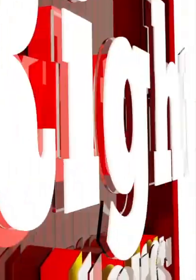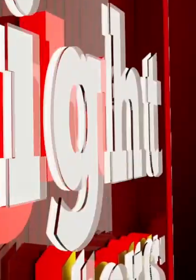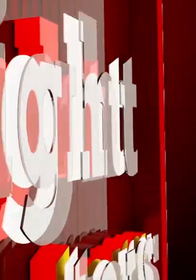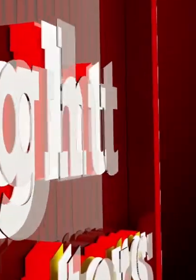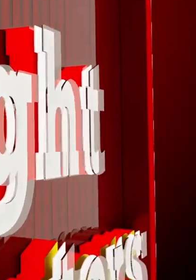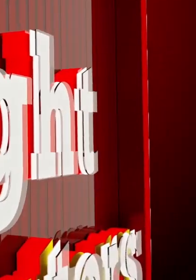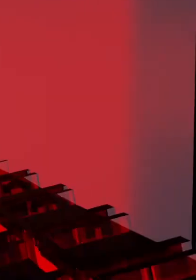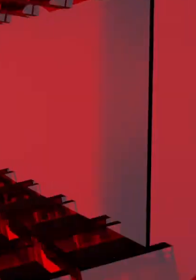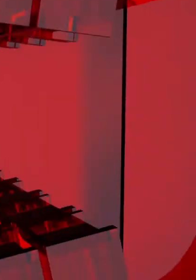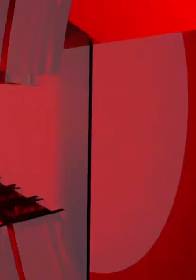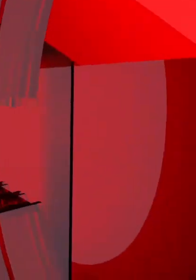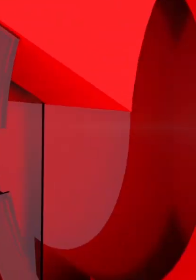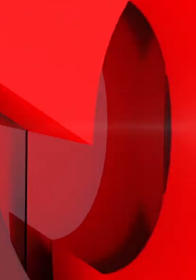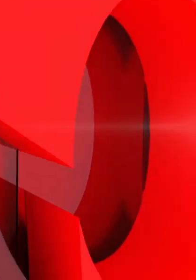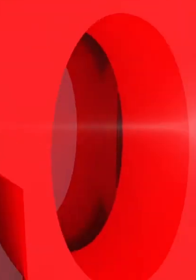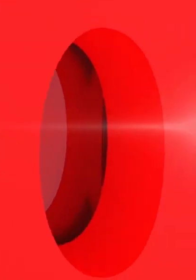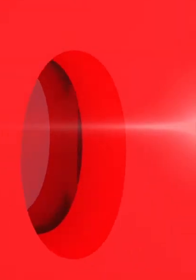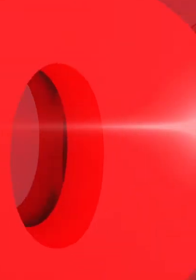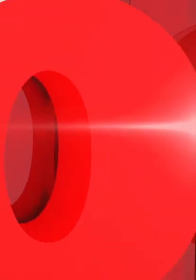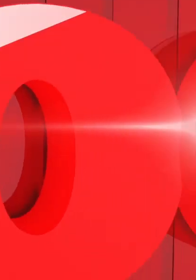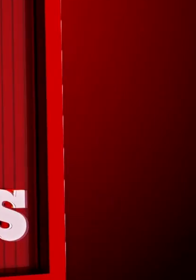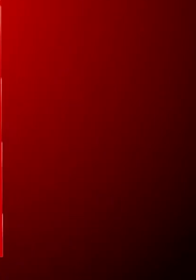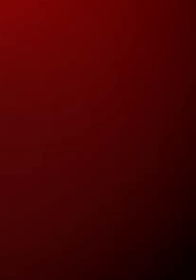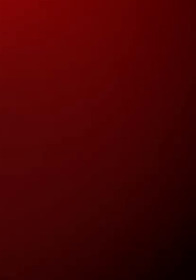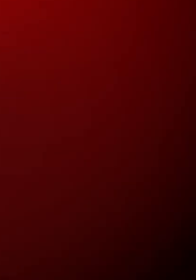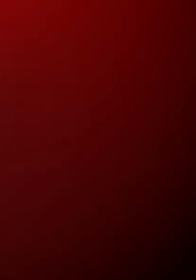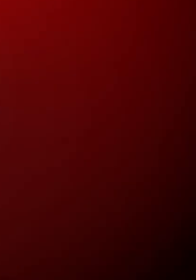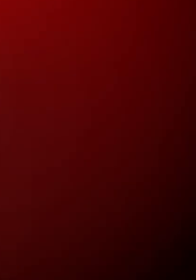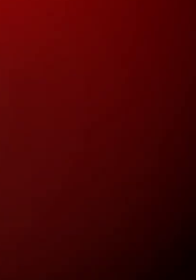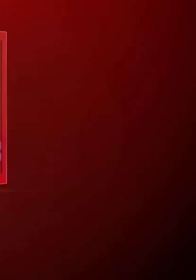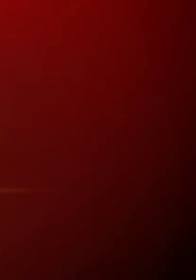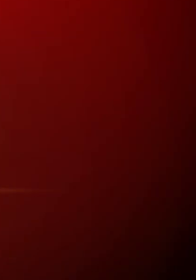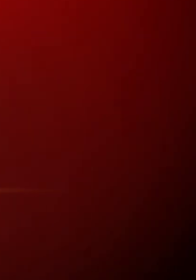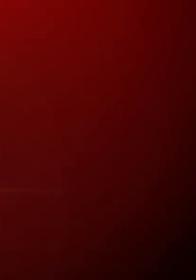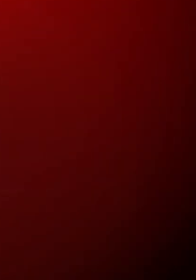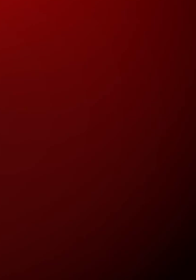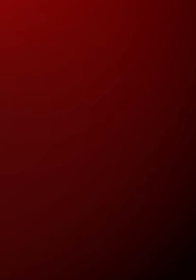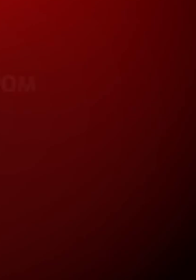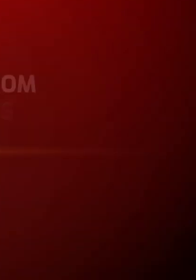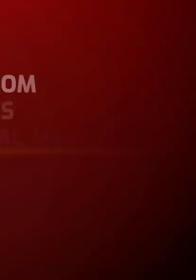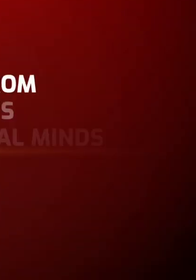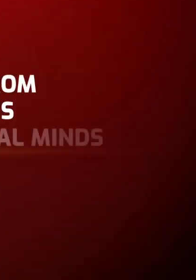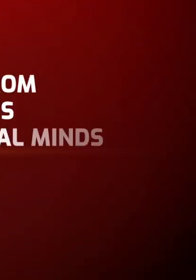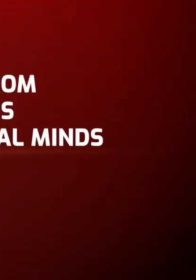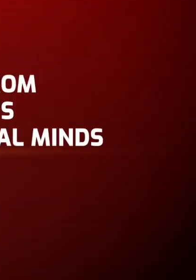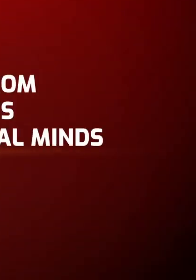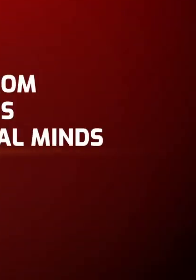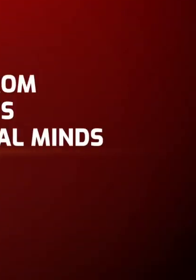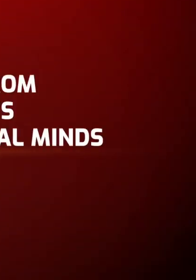Insights from the world's best medical minds. You are watching TheRightDoctors.com.